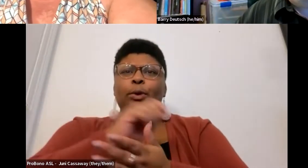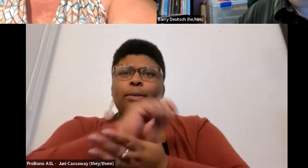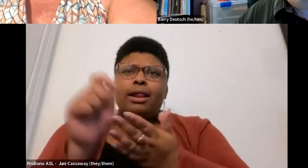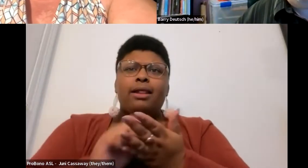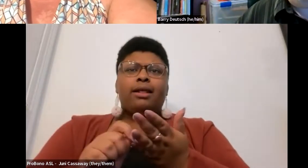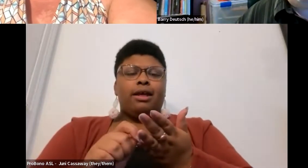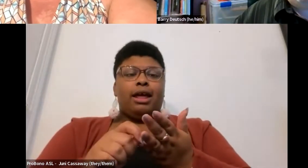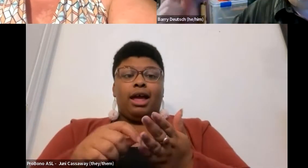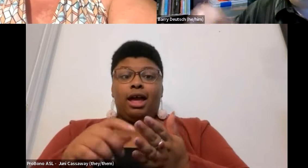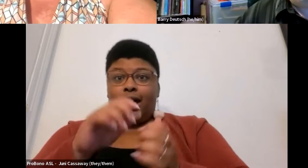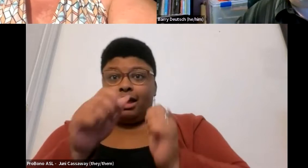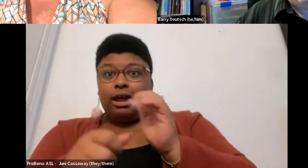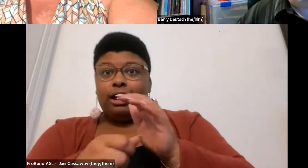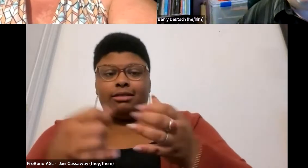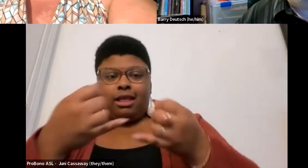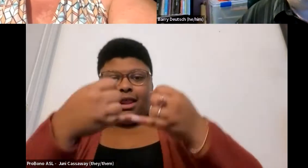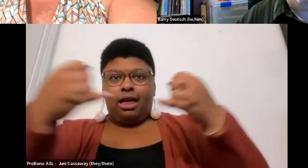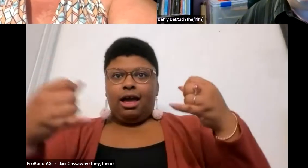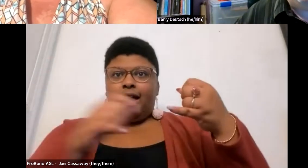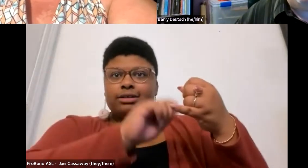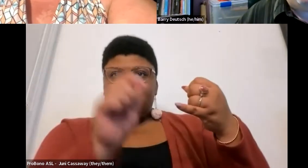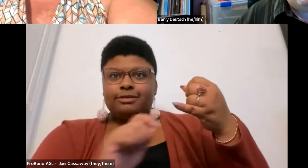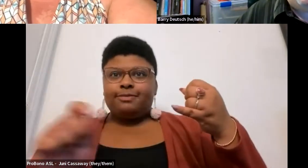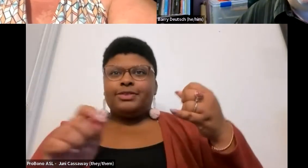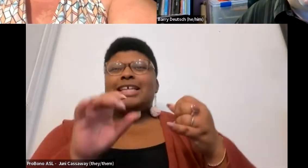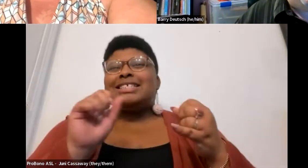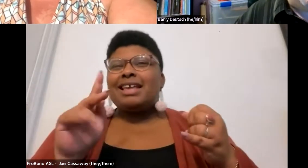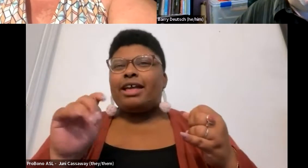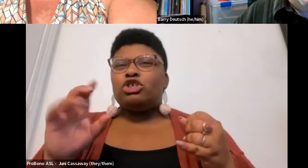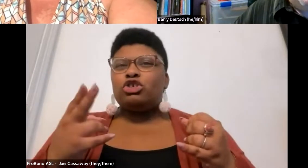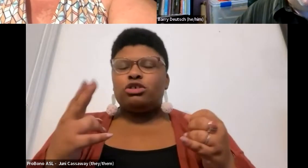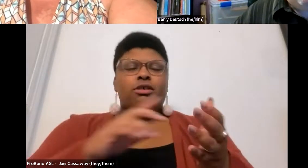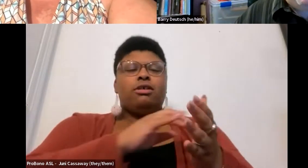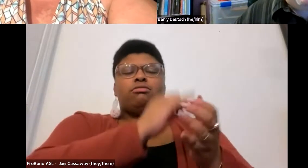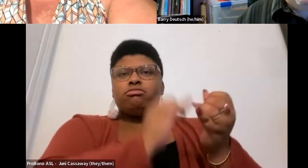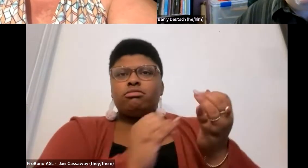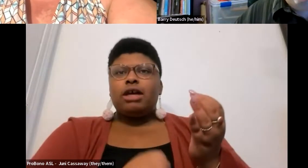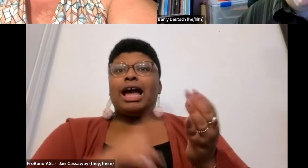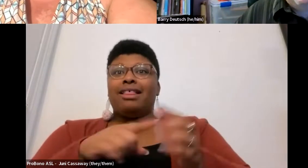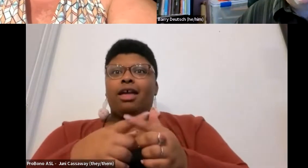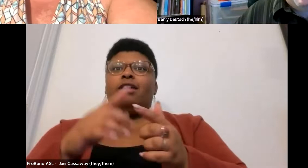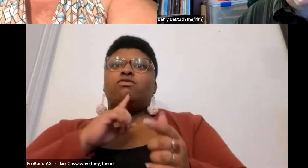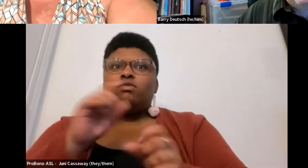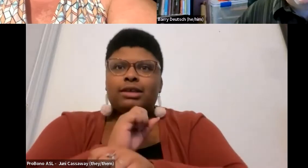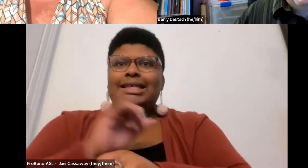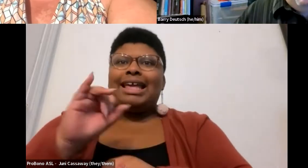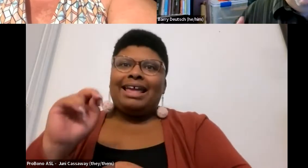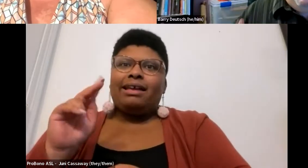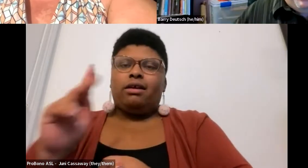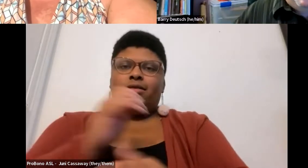black ink lines where he had first sketched it out before he did the final inks. And you could see the places where he'd made